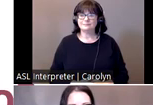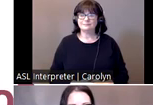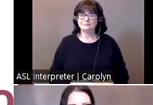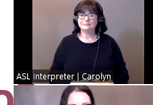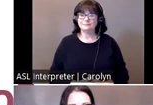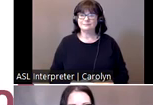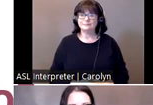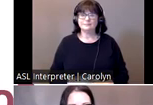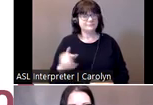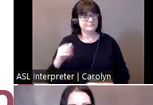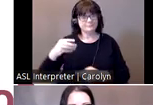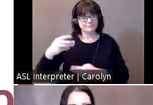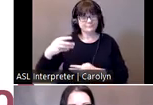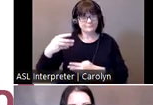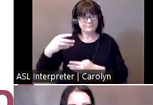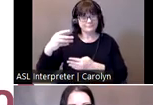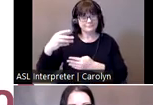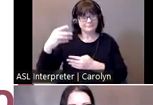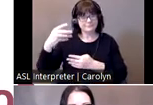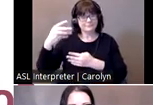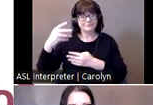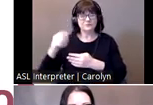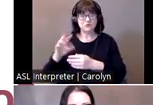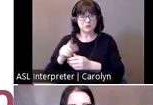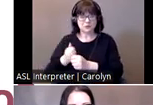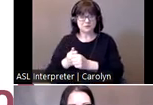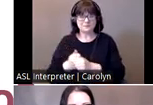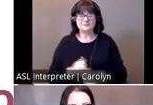And I'm still scrolling, just catching up.